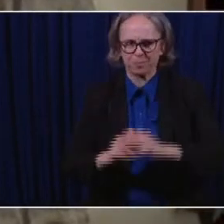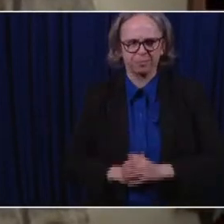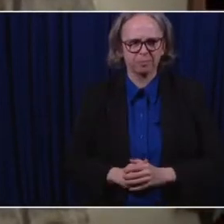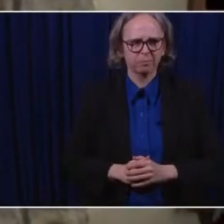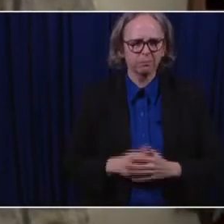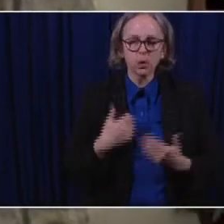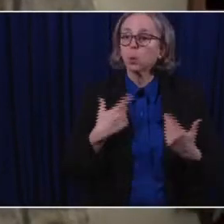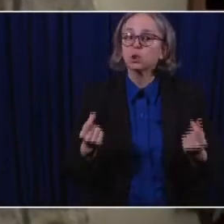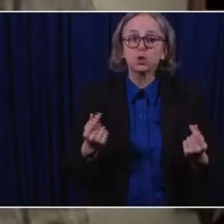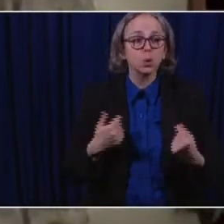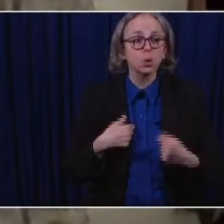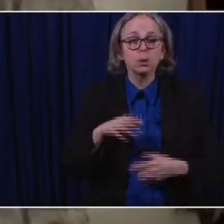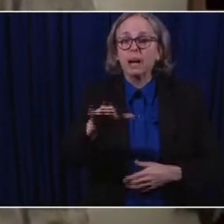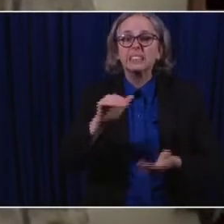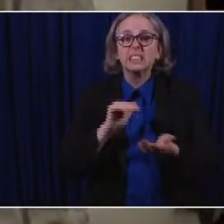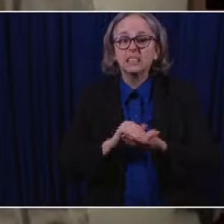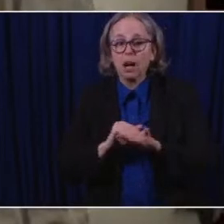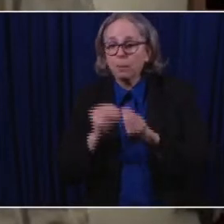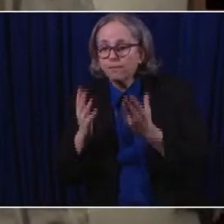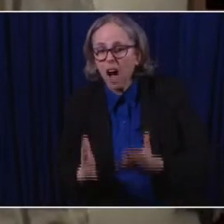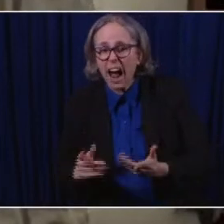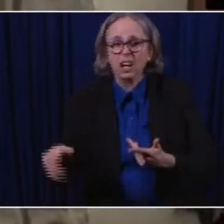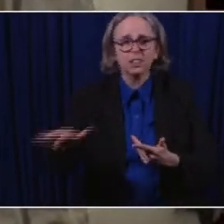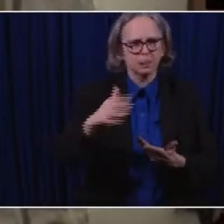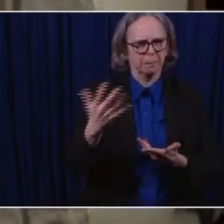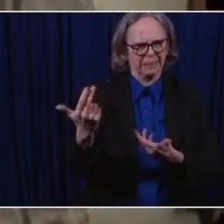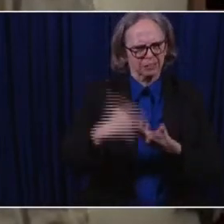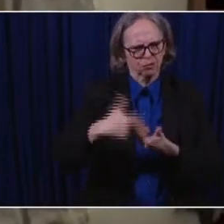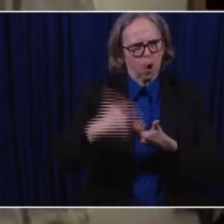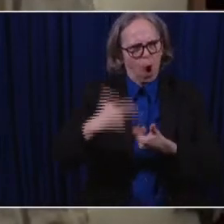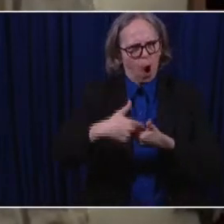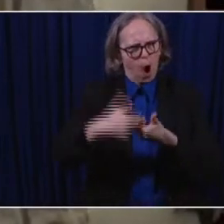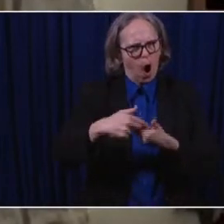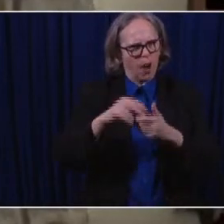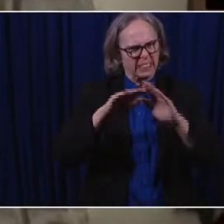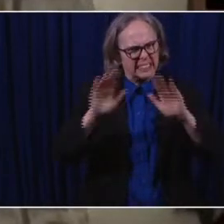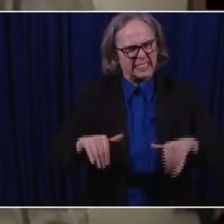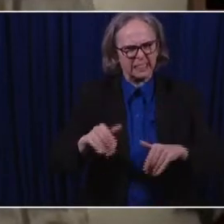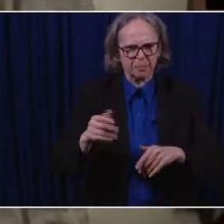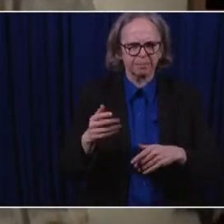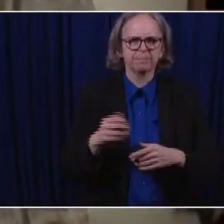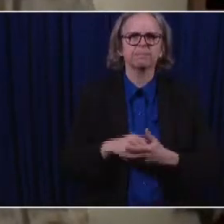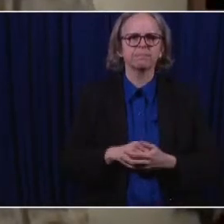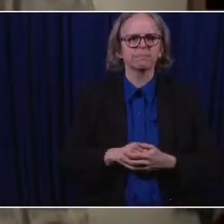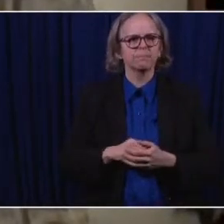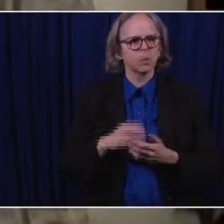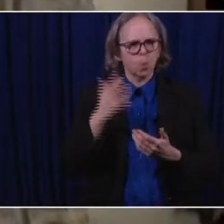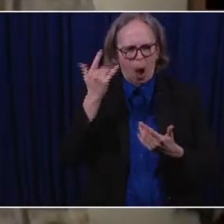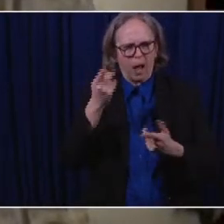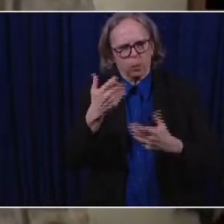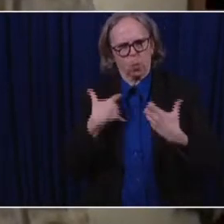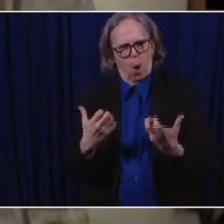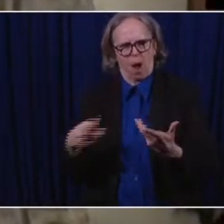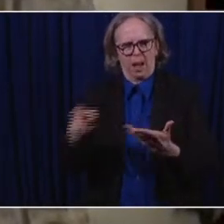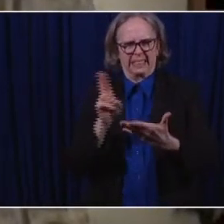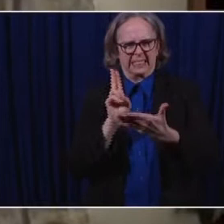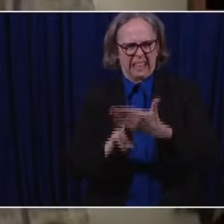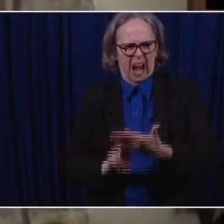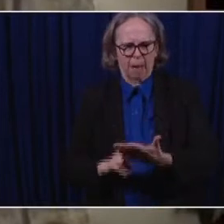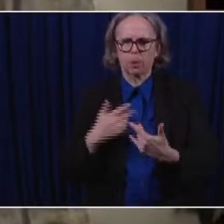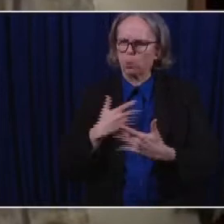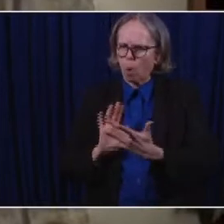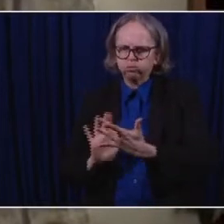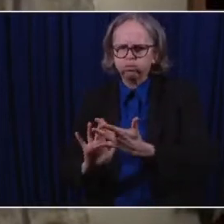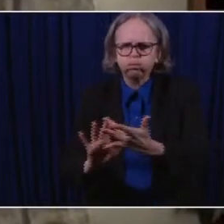system. Providers have to sign up. And there will be a day in the next few days when we'll give them notice that they can go in and sign